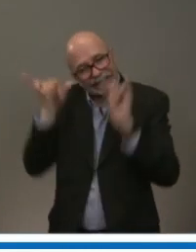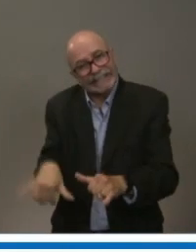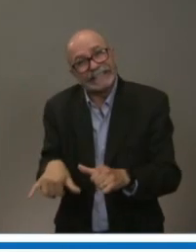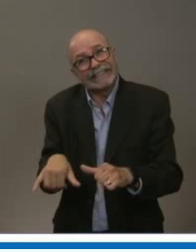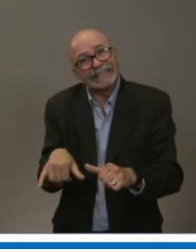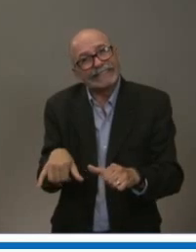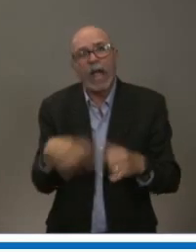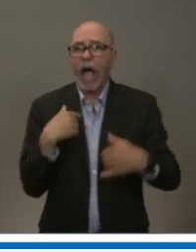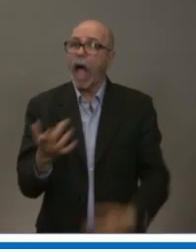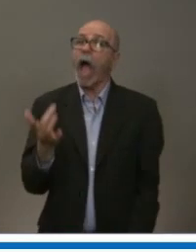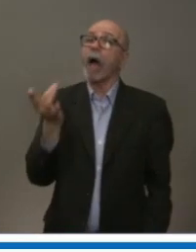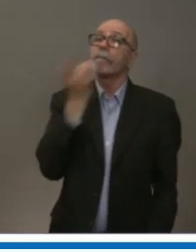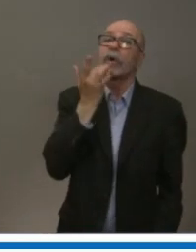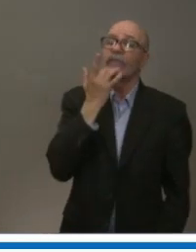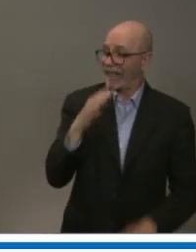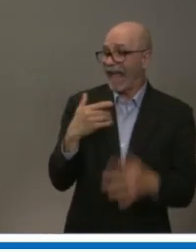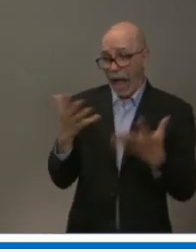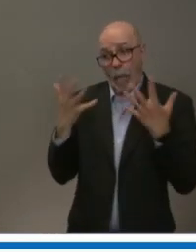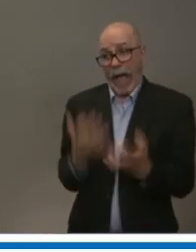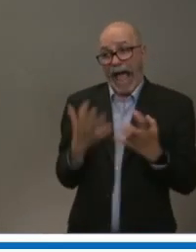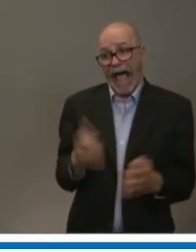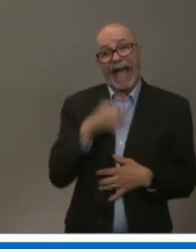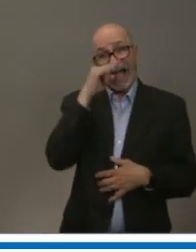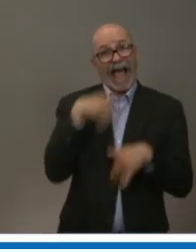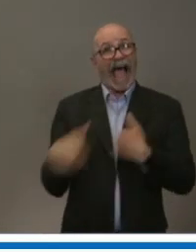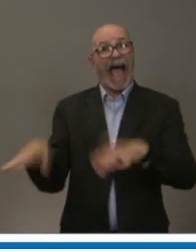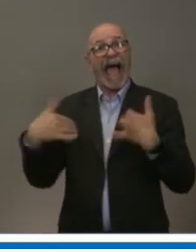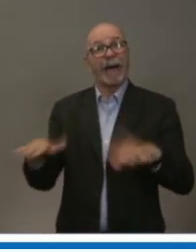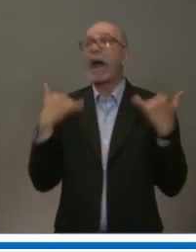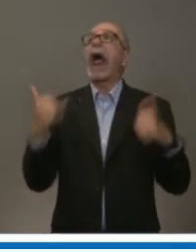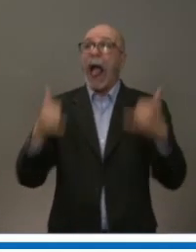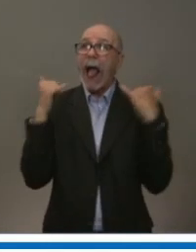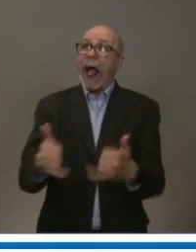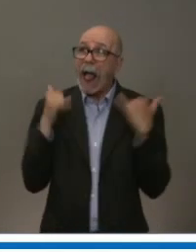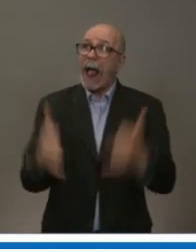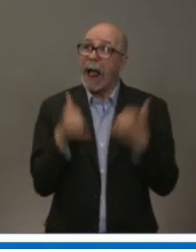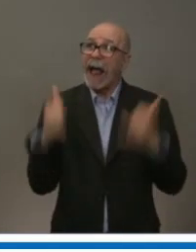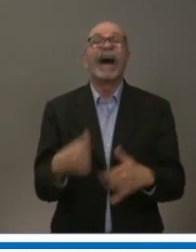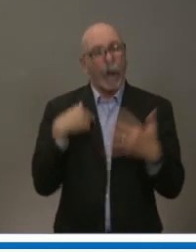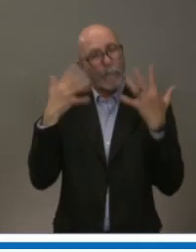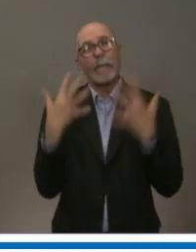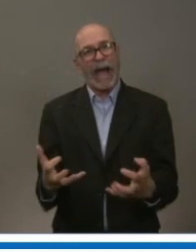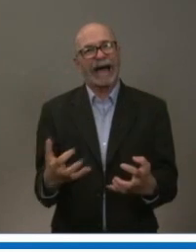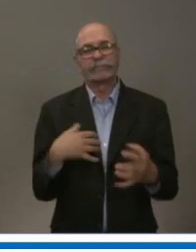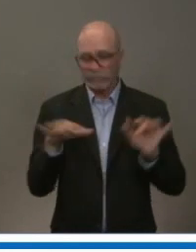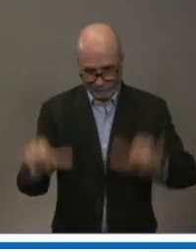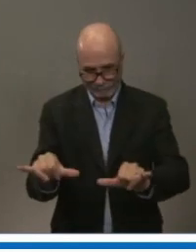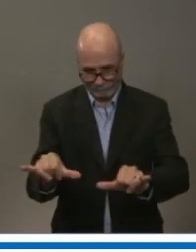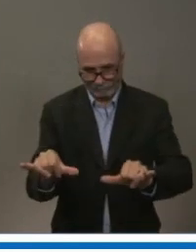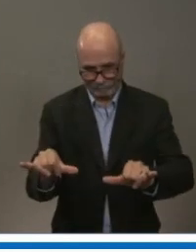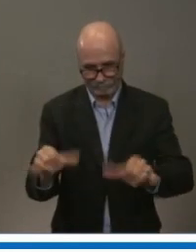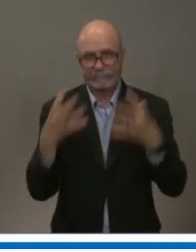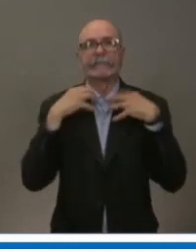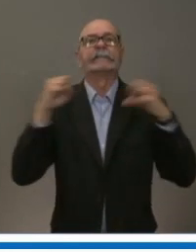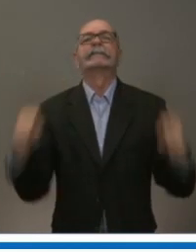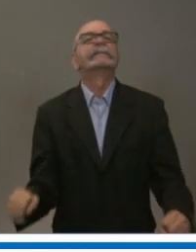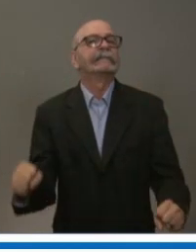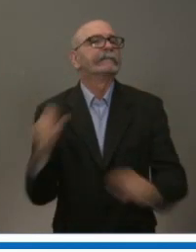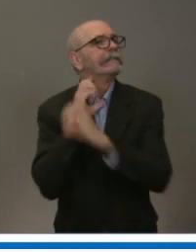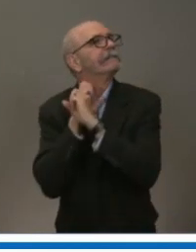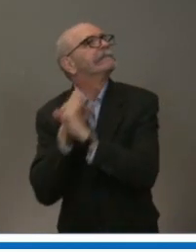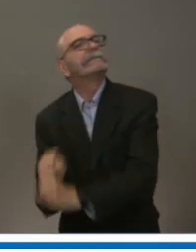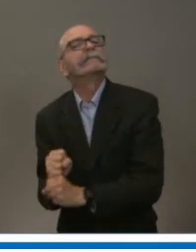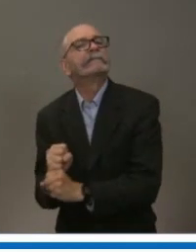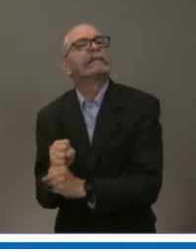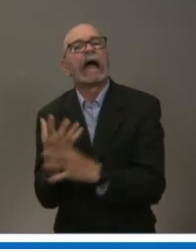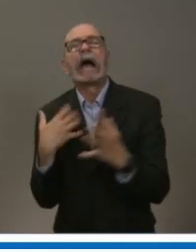to get outside and burn off some of that excess energy. But you can't do that, not now and not for a while.